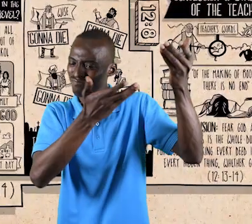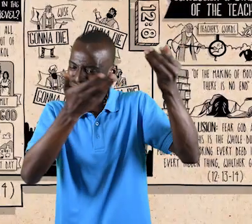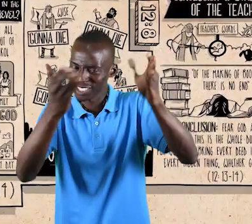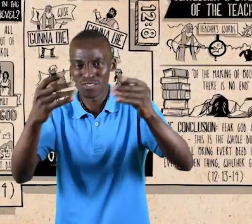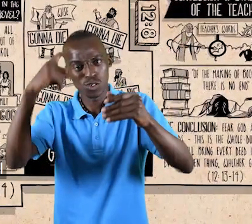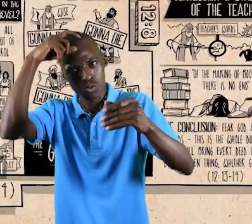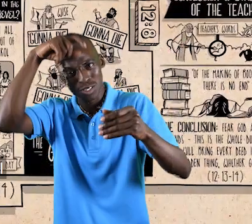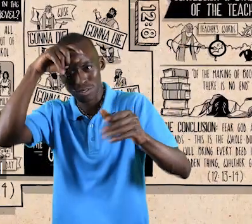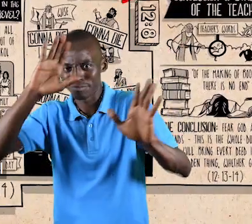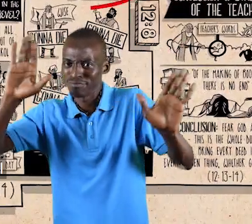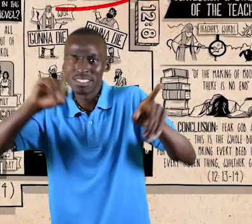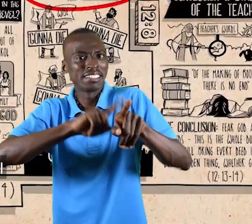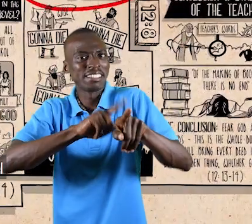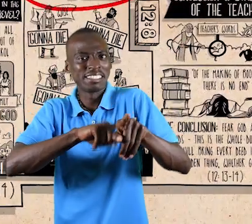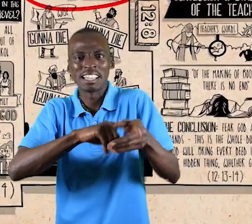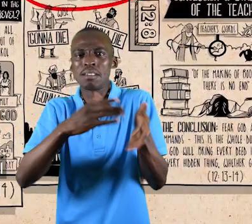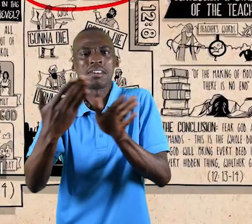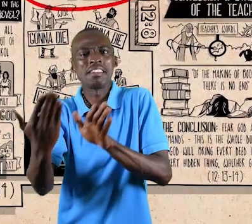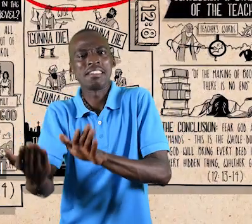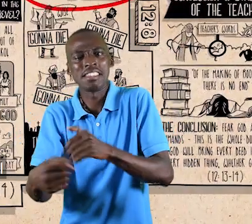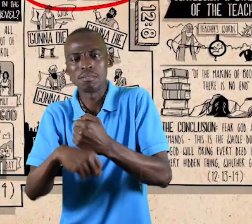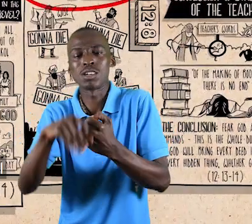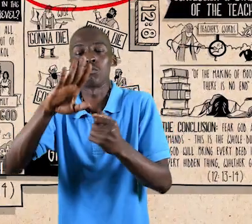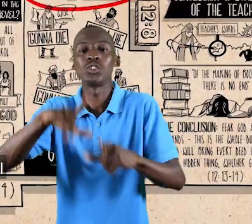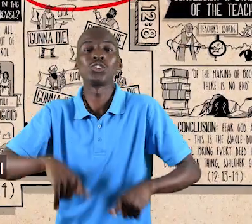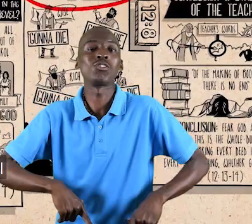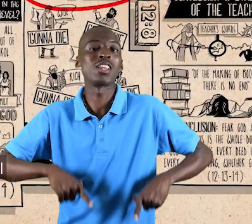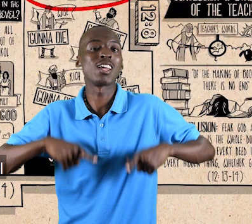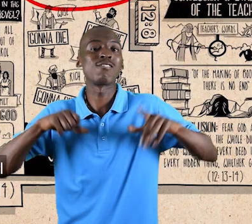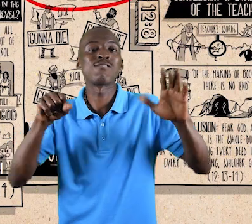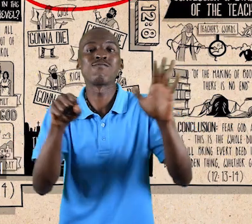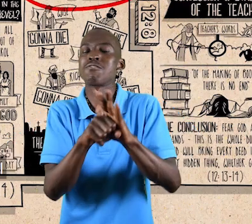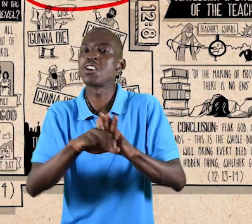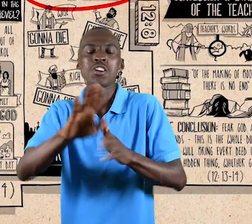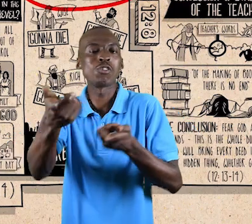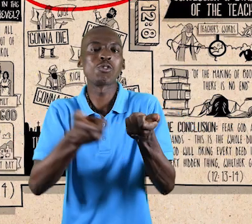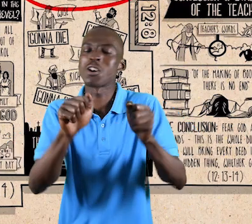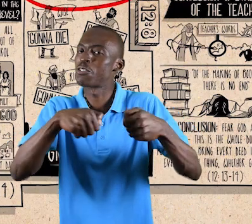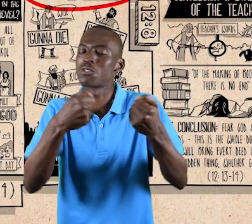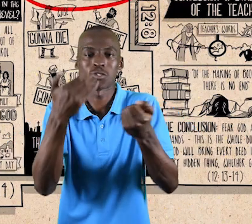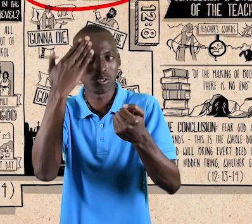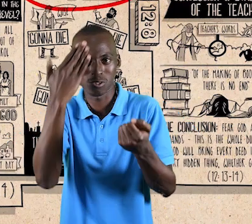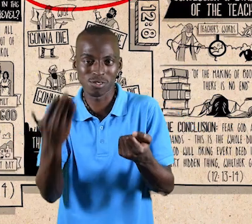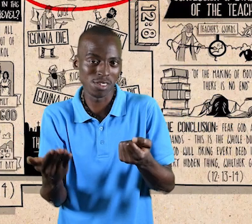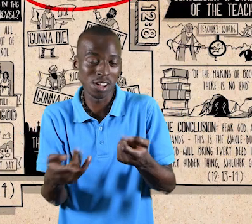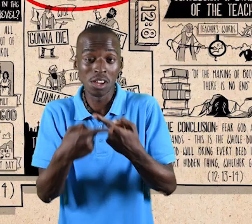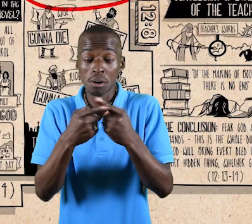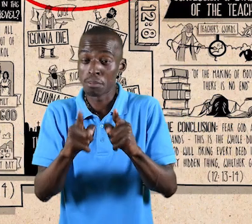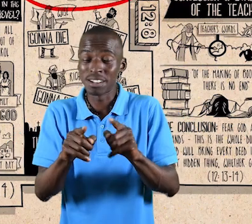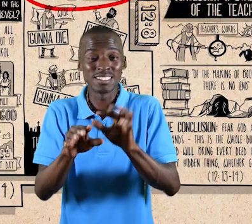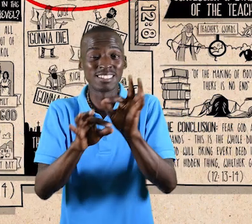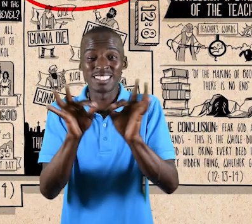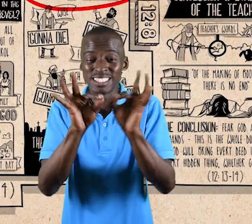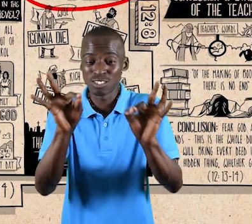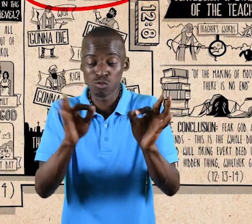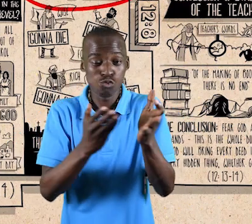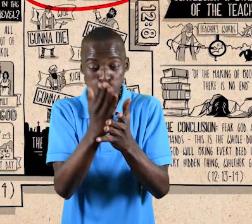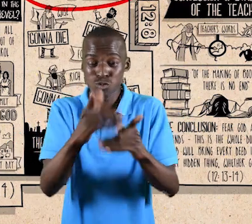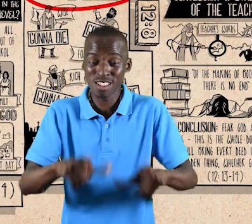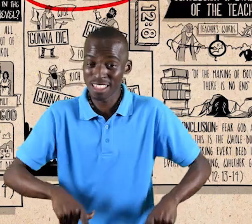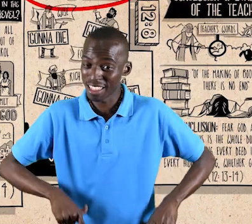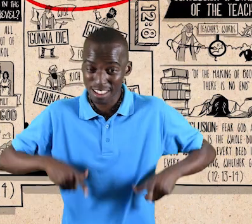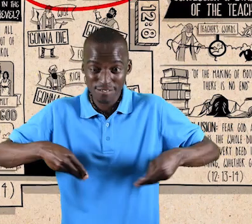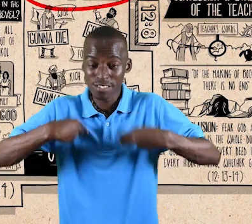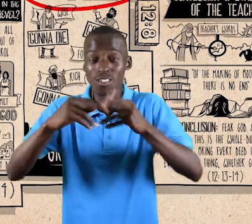that time and death make most of life completely out of your control. But what gives life true meaning is